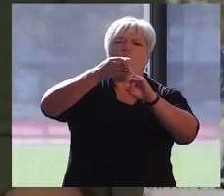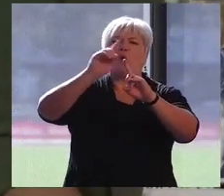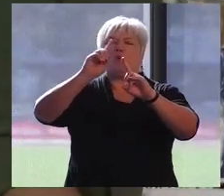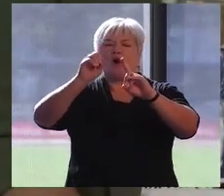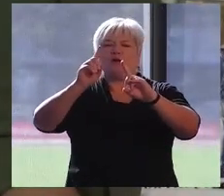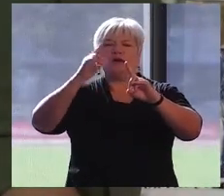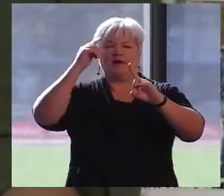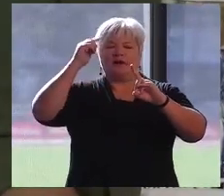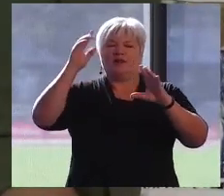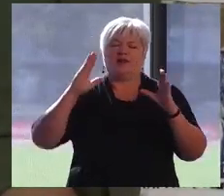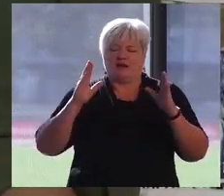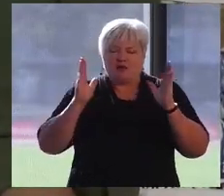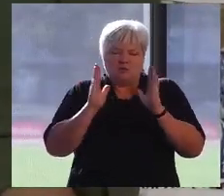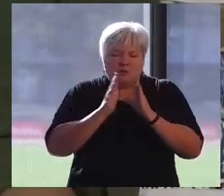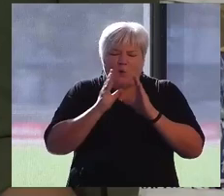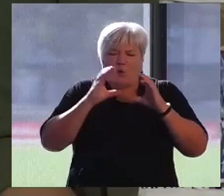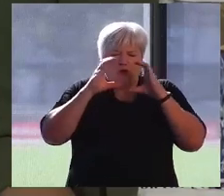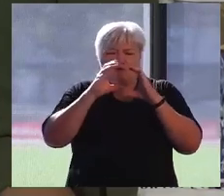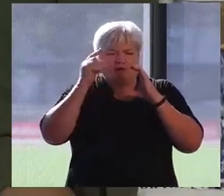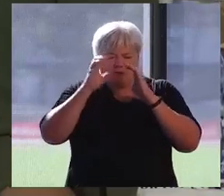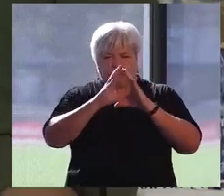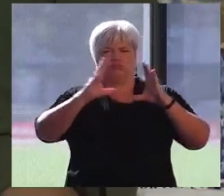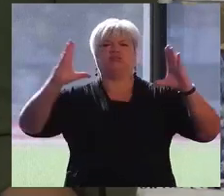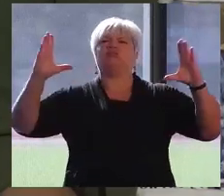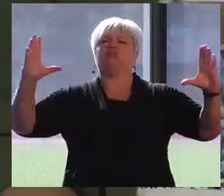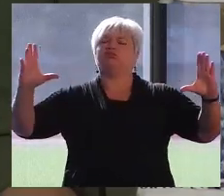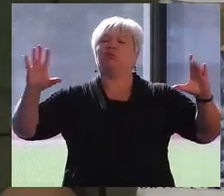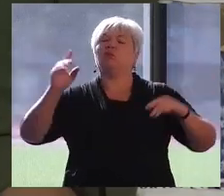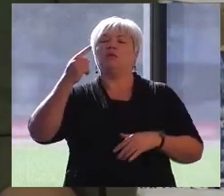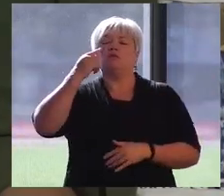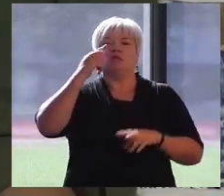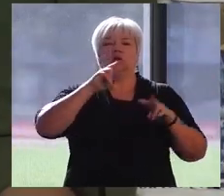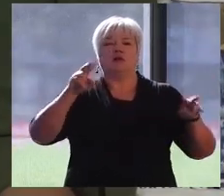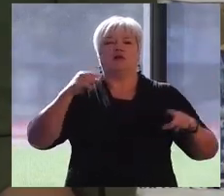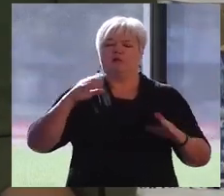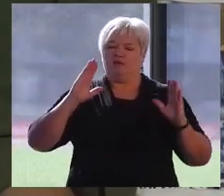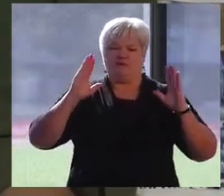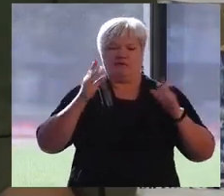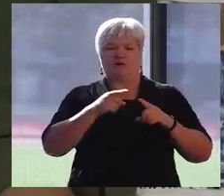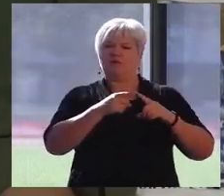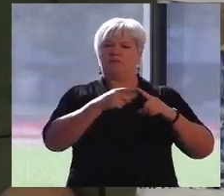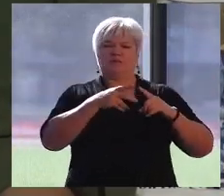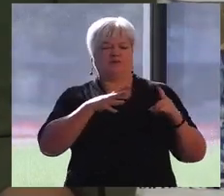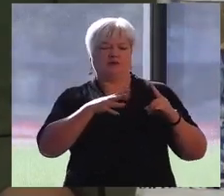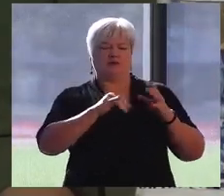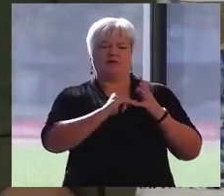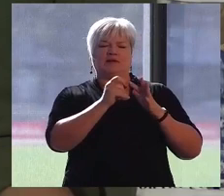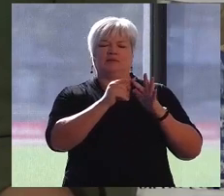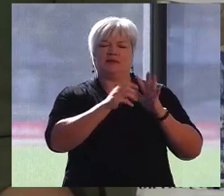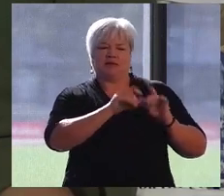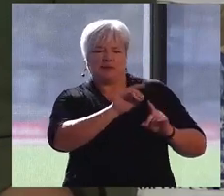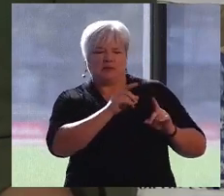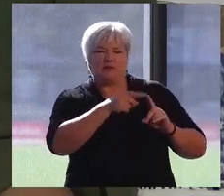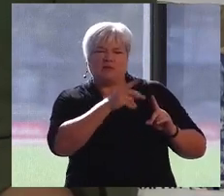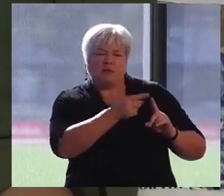rather than in the boundaries, I think one of the observations I've seen is we've done very species-specific work often. We actually need to